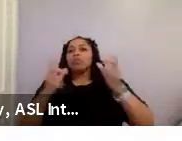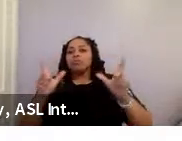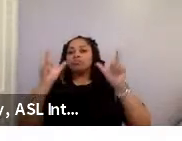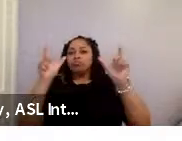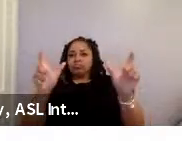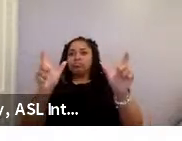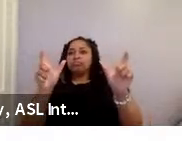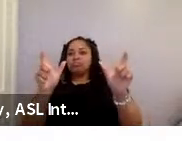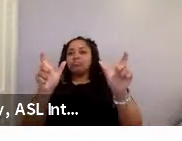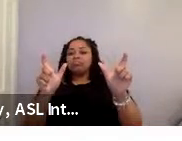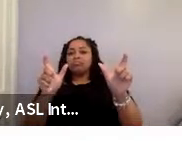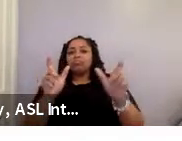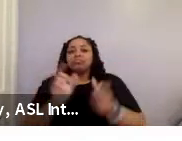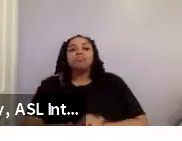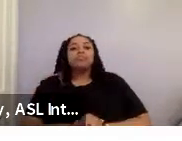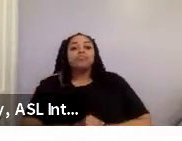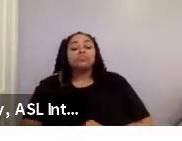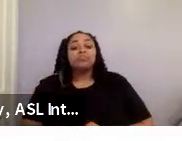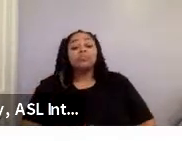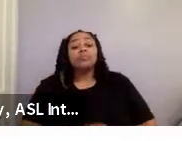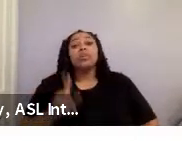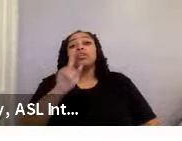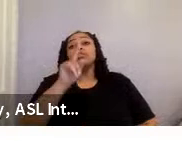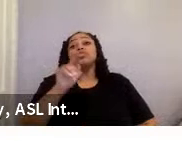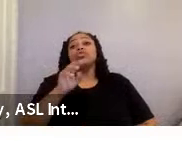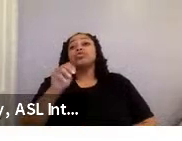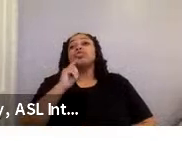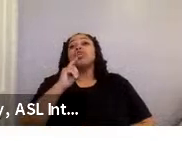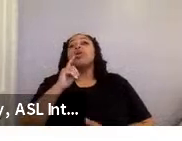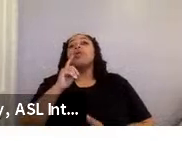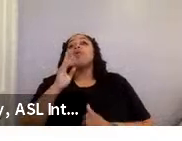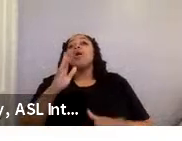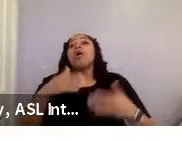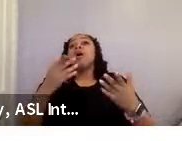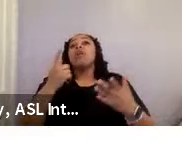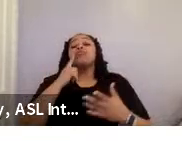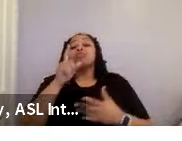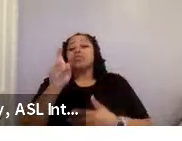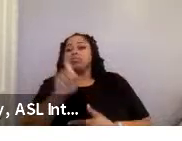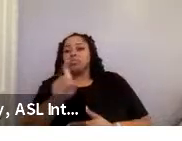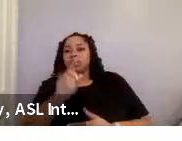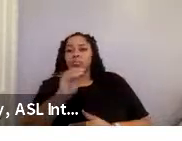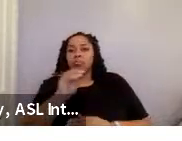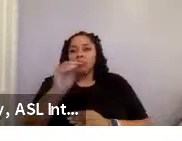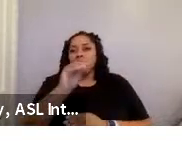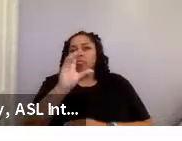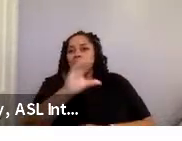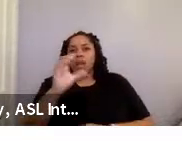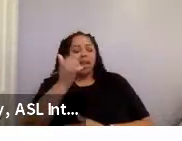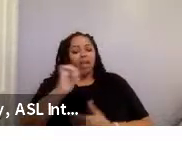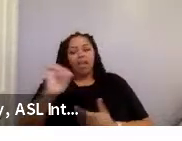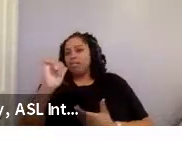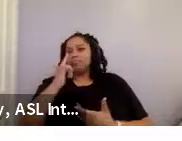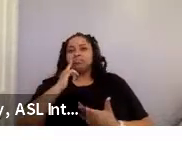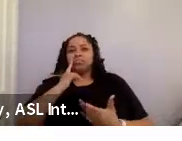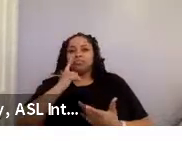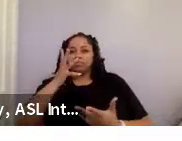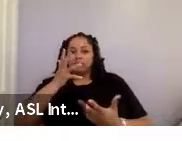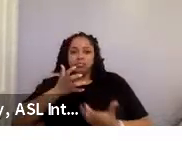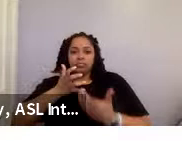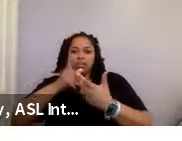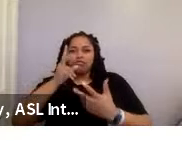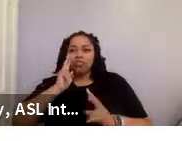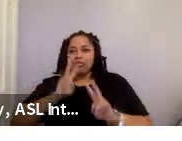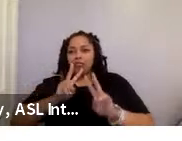computer. Zoom offers the option to mouse over and move the captioning box anywhere on the screen to customize your view as